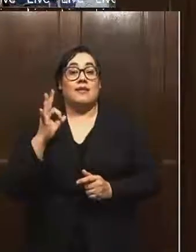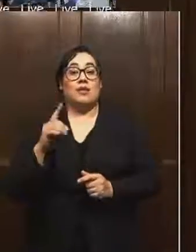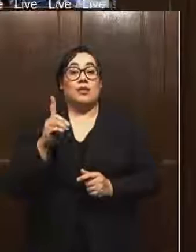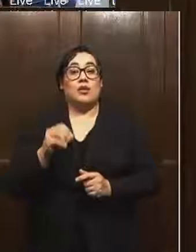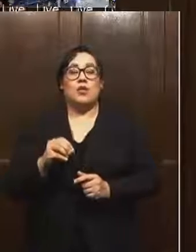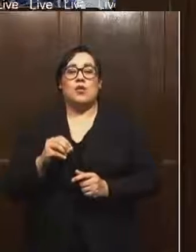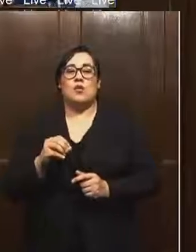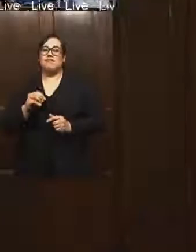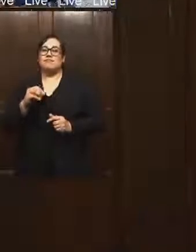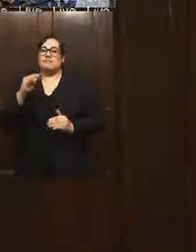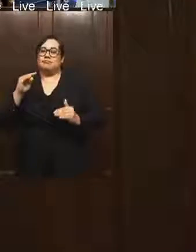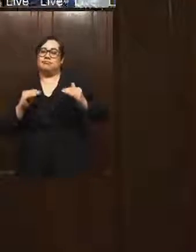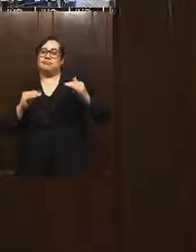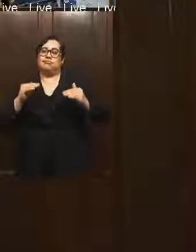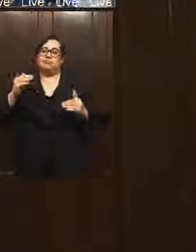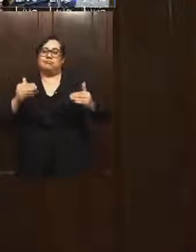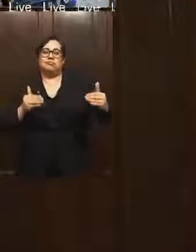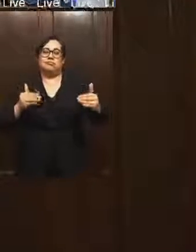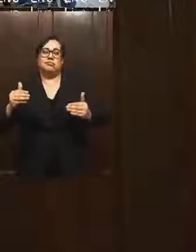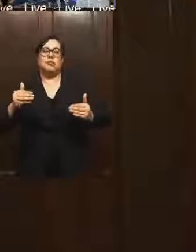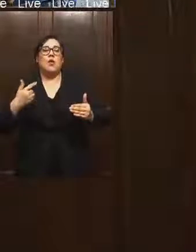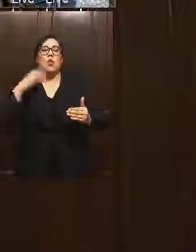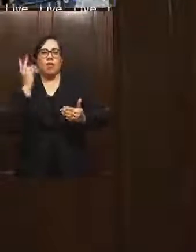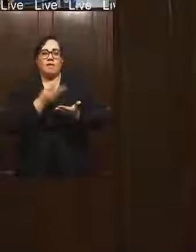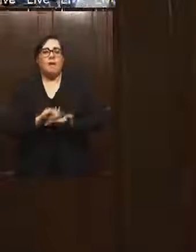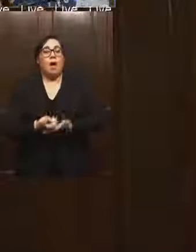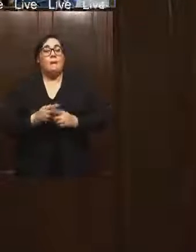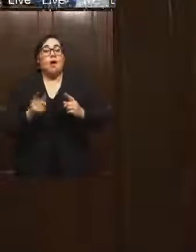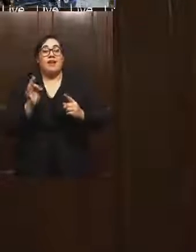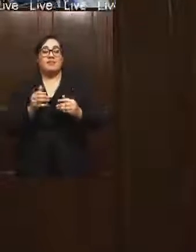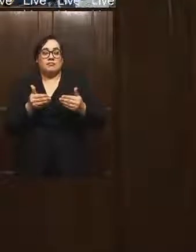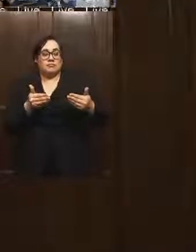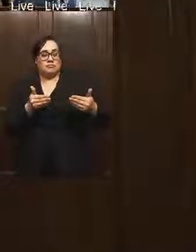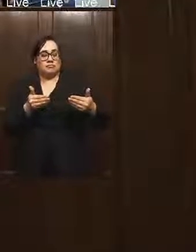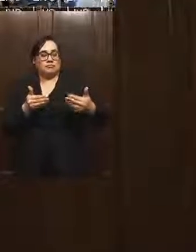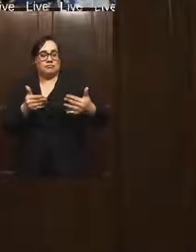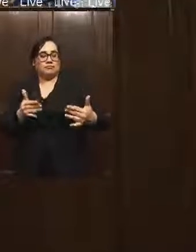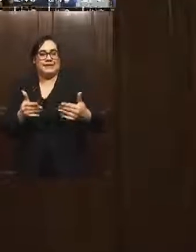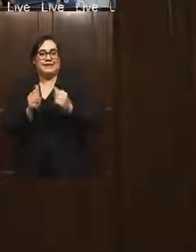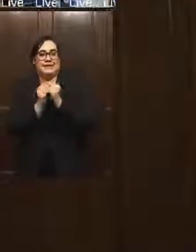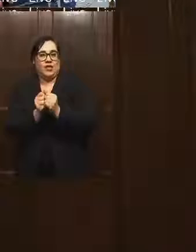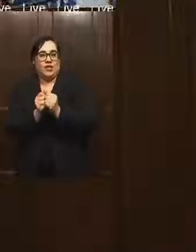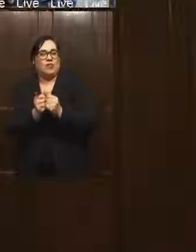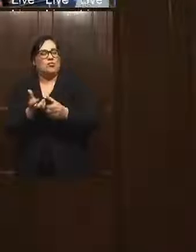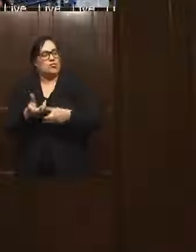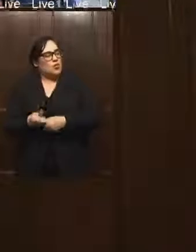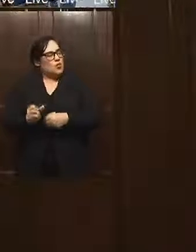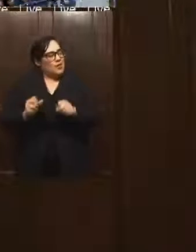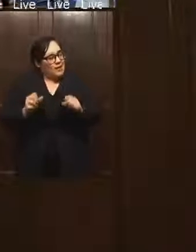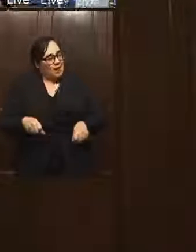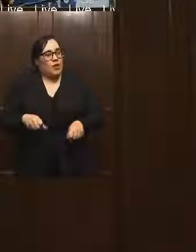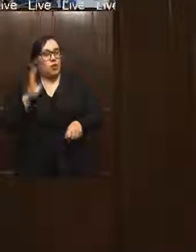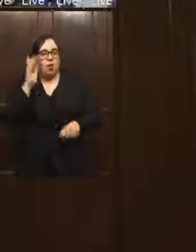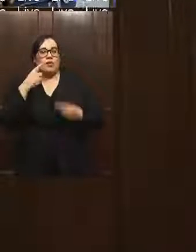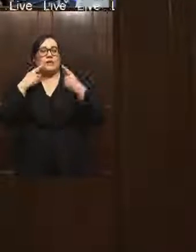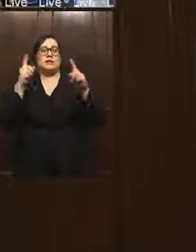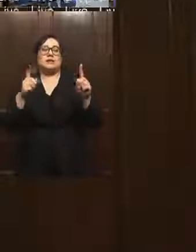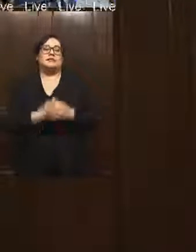this unevenly, we will fail. But if we do it together, I trust that we can and will